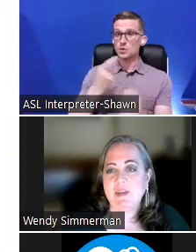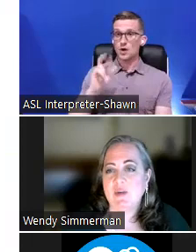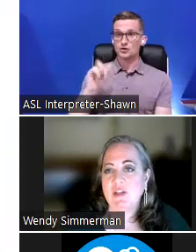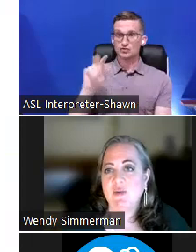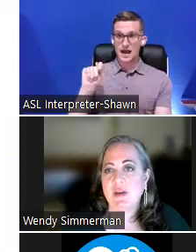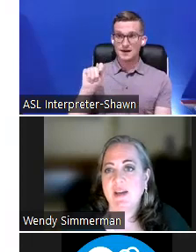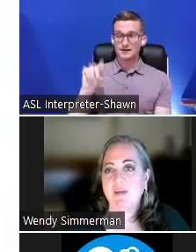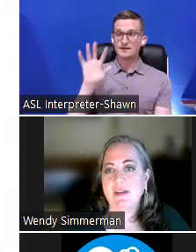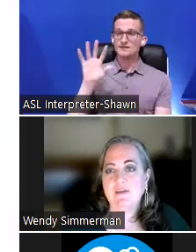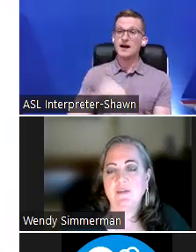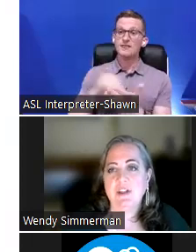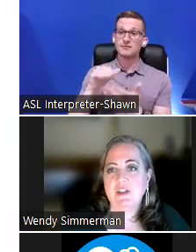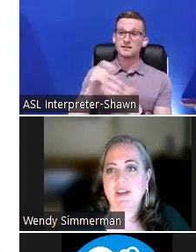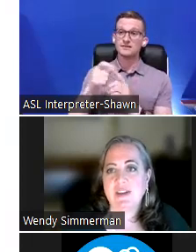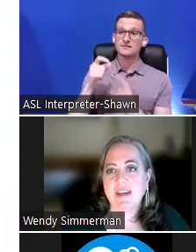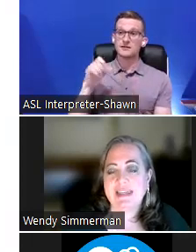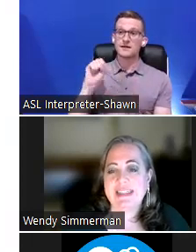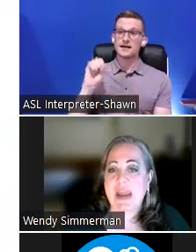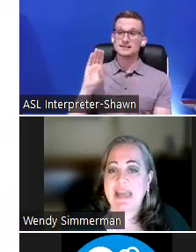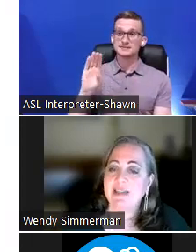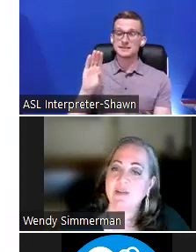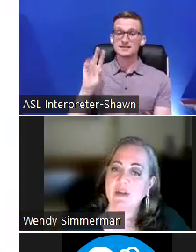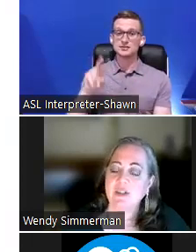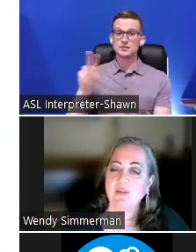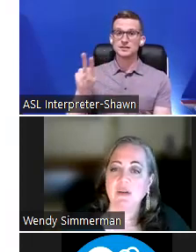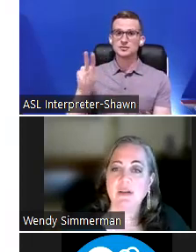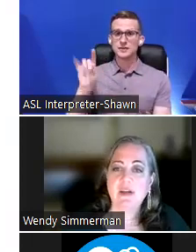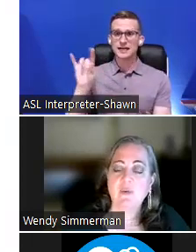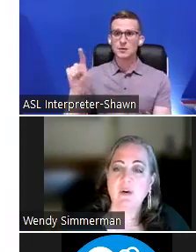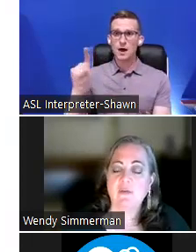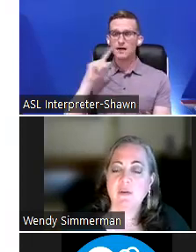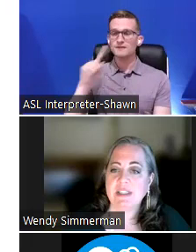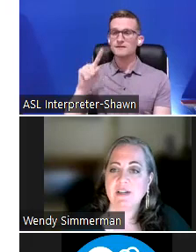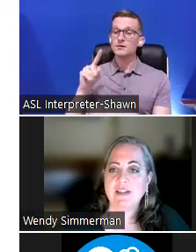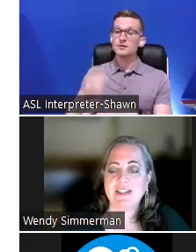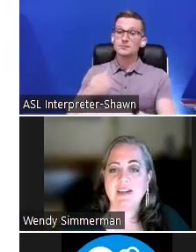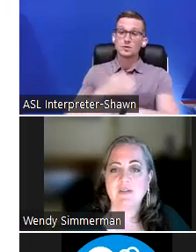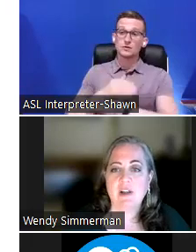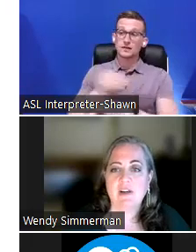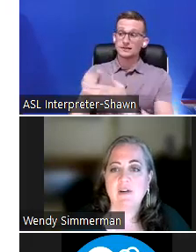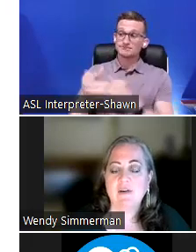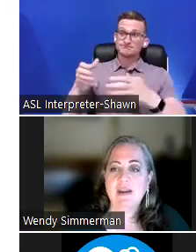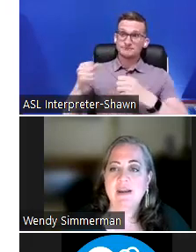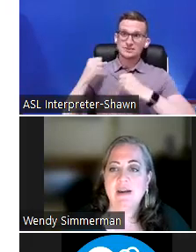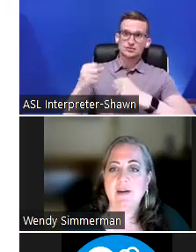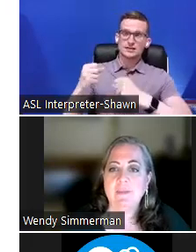SB 22-181 for strengthening and expanding the peer support workforce here in the state of